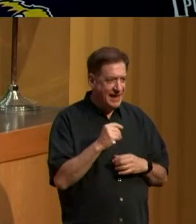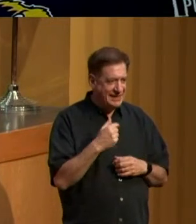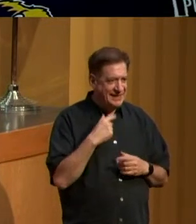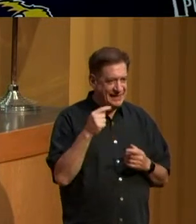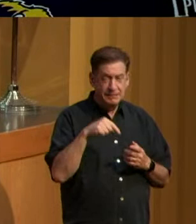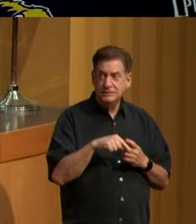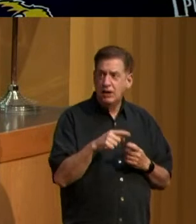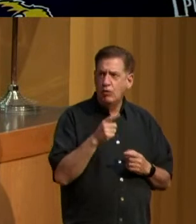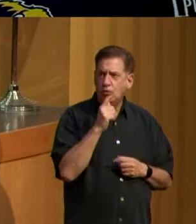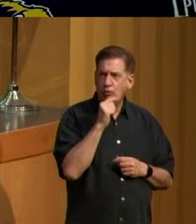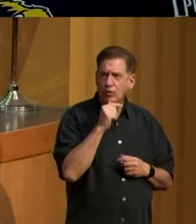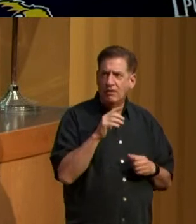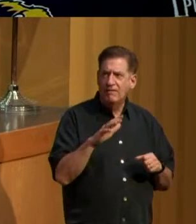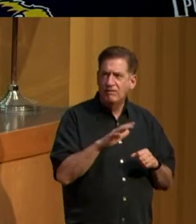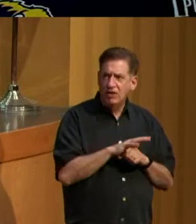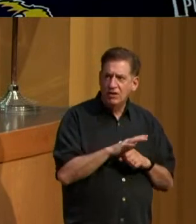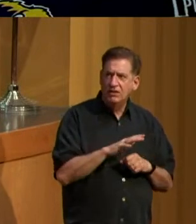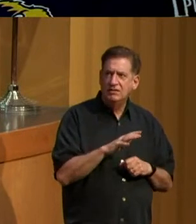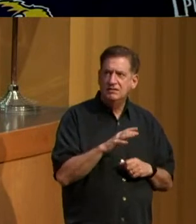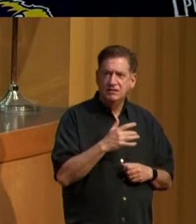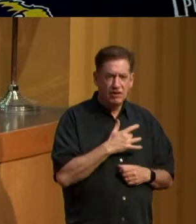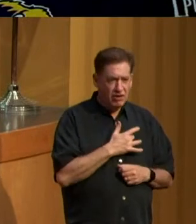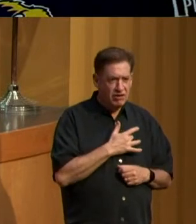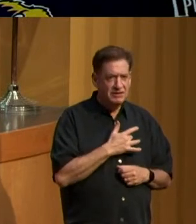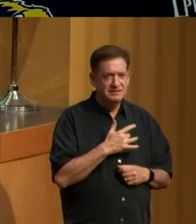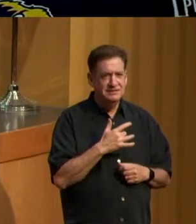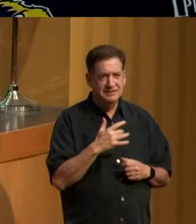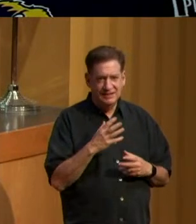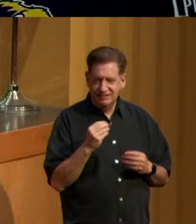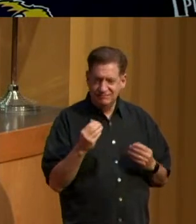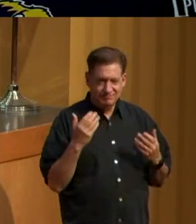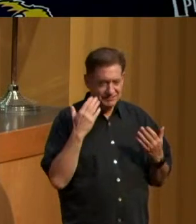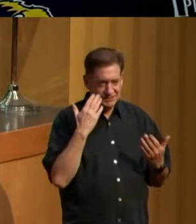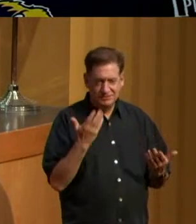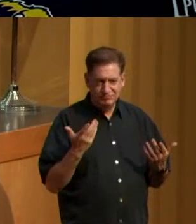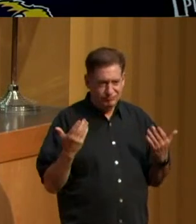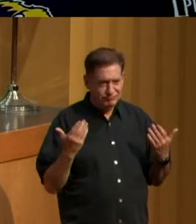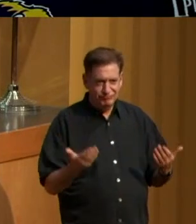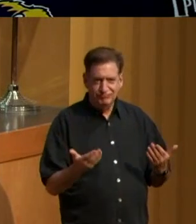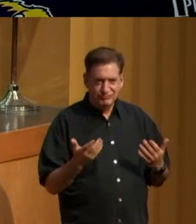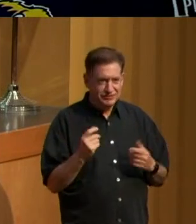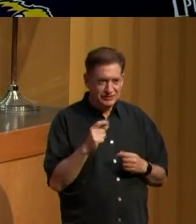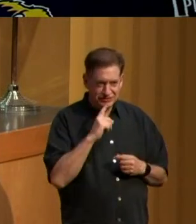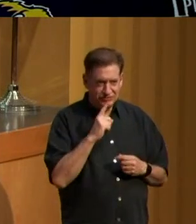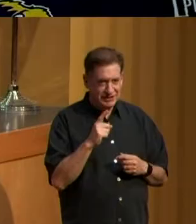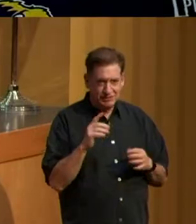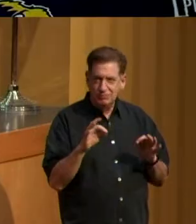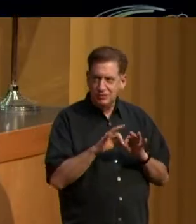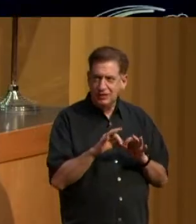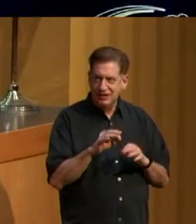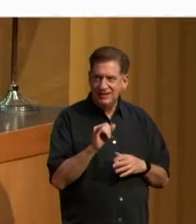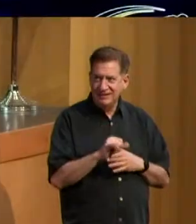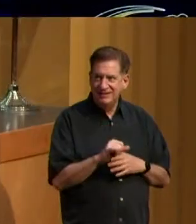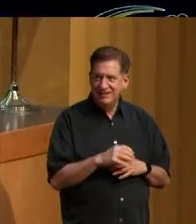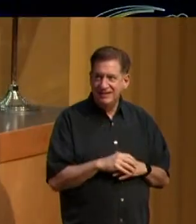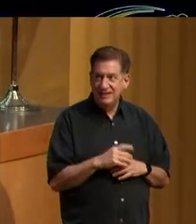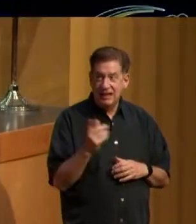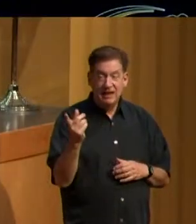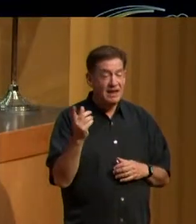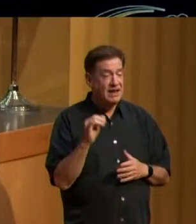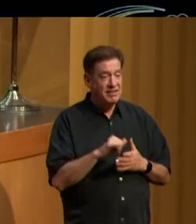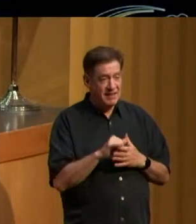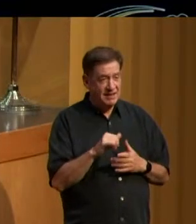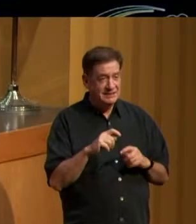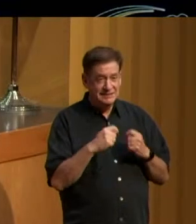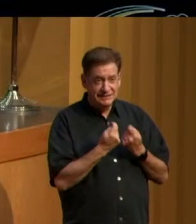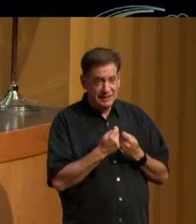down to who has the most heart, and we just found option 4 and put it in the back of the net. Again, it means everything,